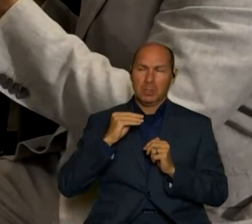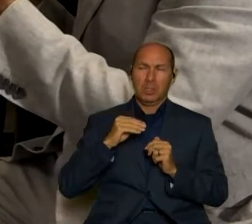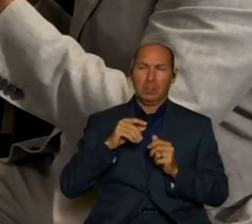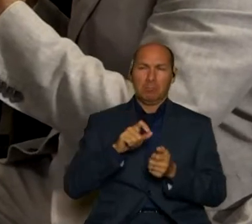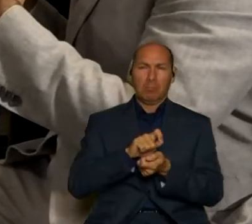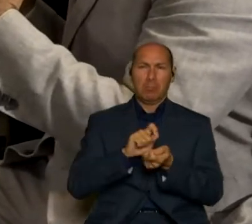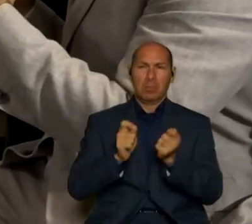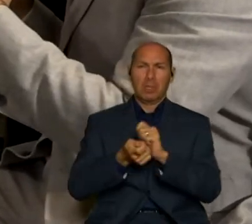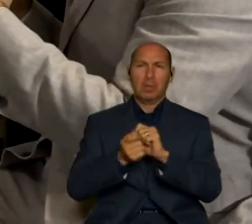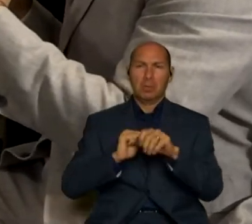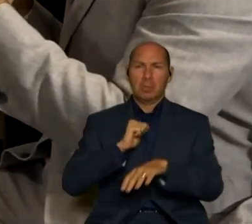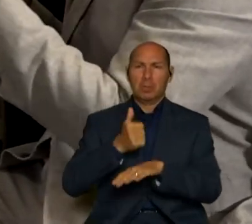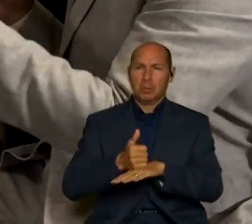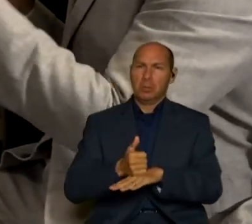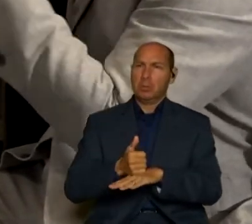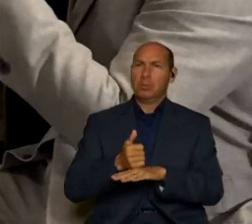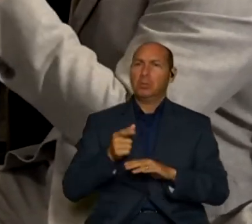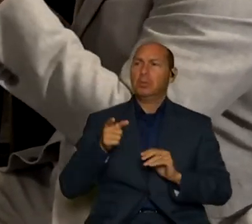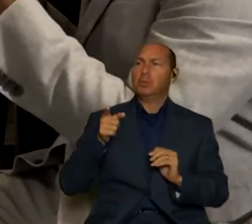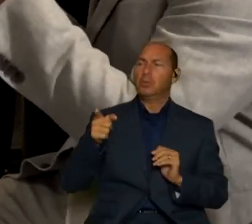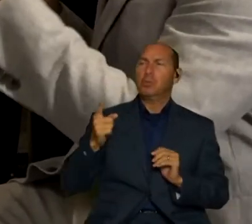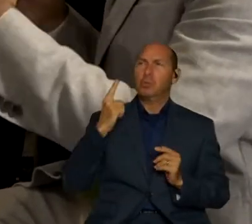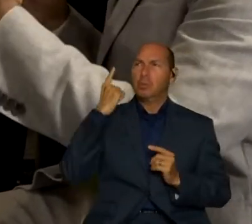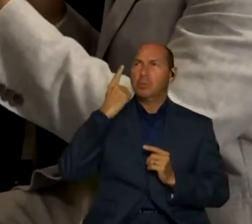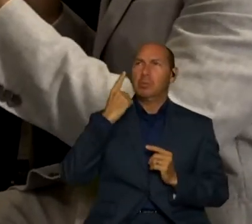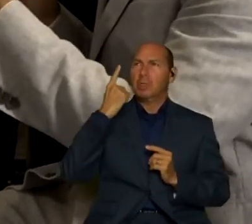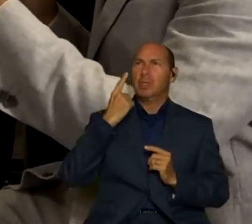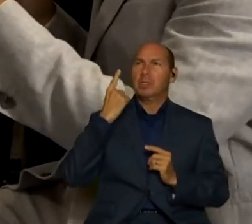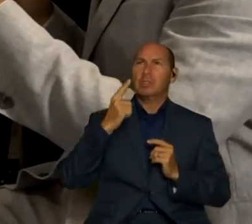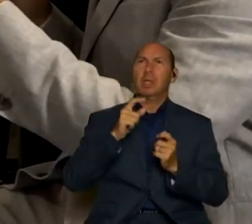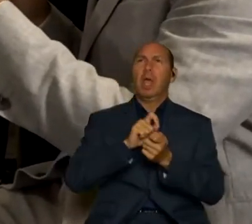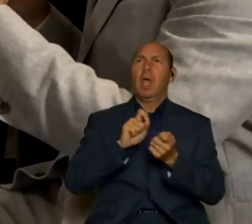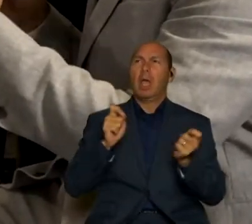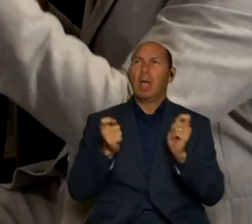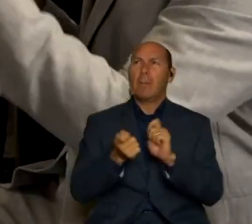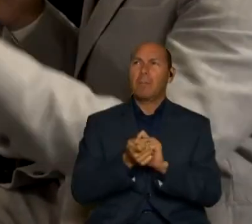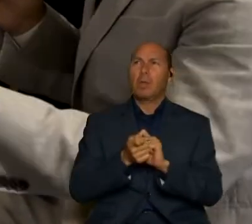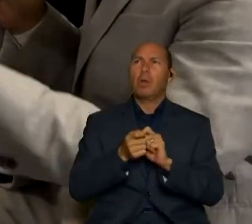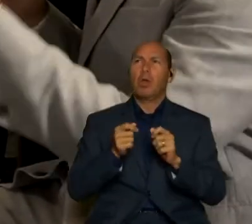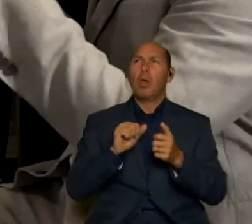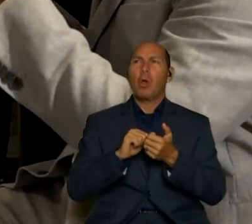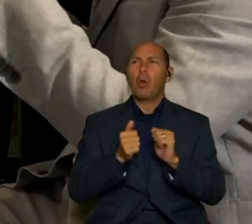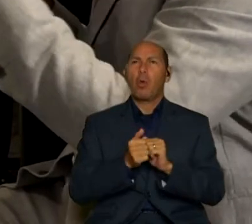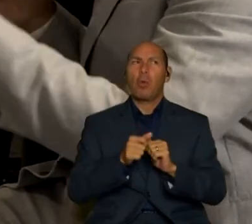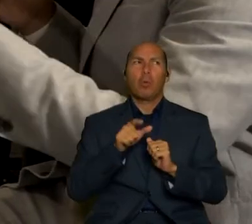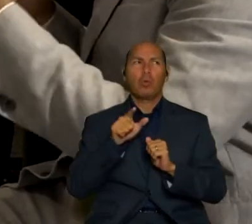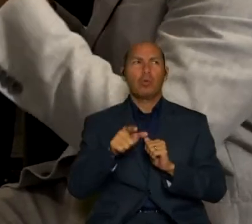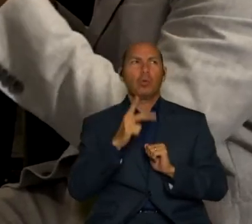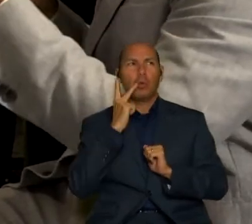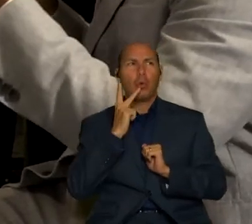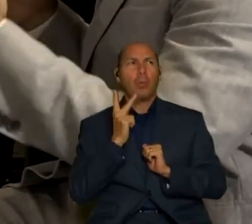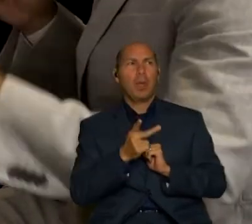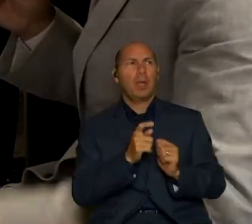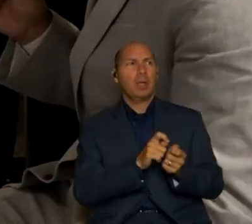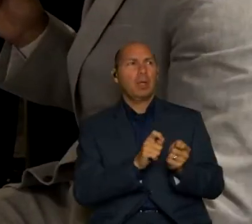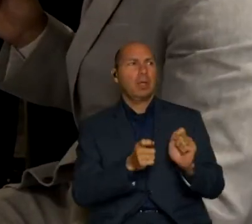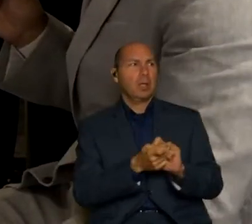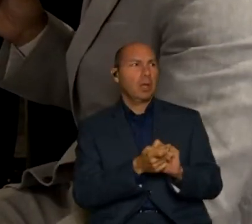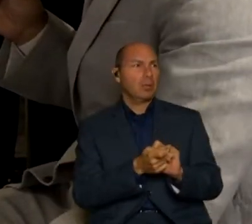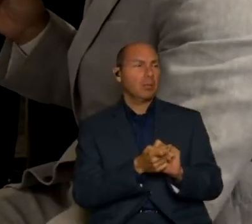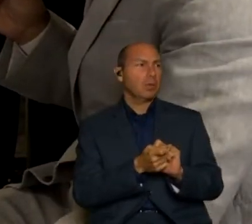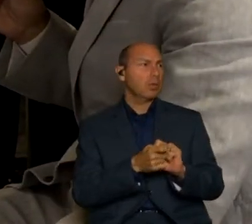how What do you think changed in the way of, you know, how you perceive the reform at first and how the reform has